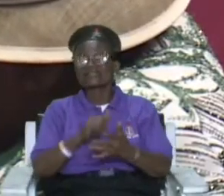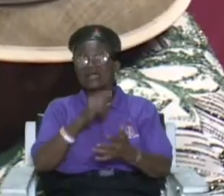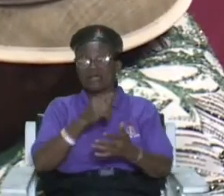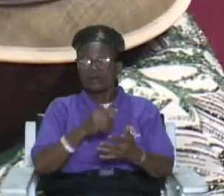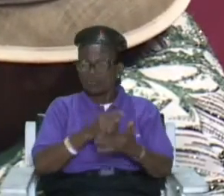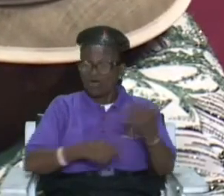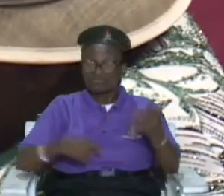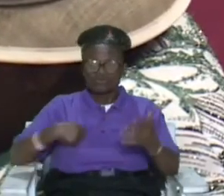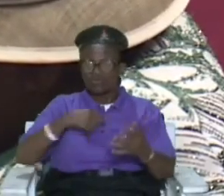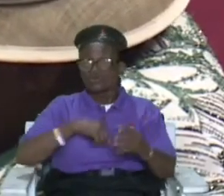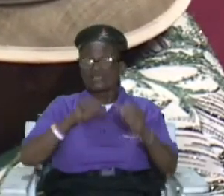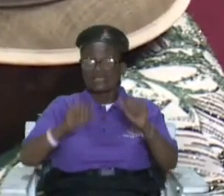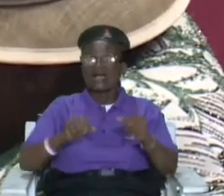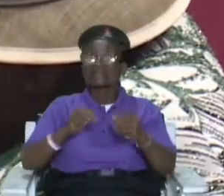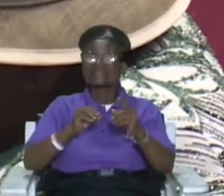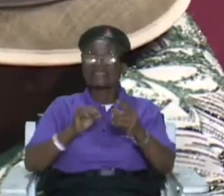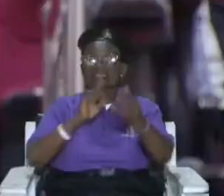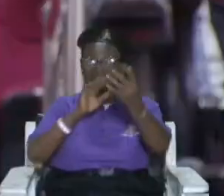a few things.